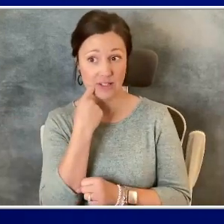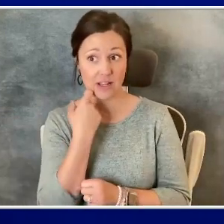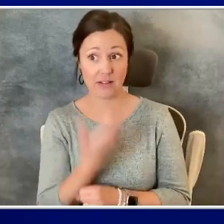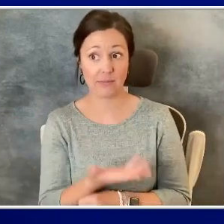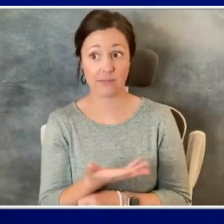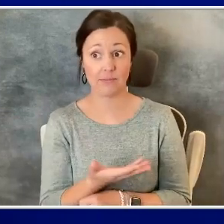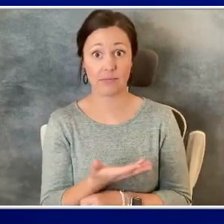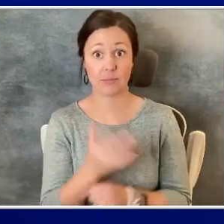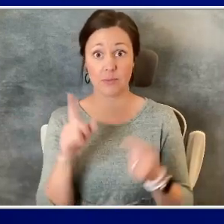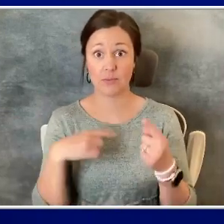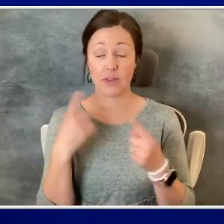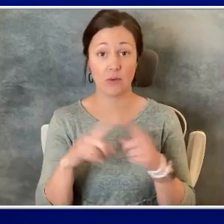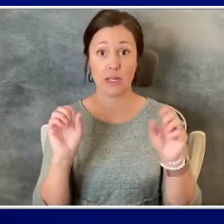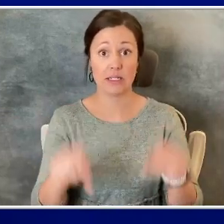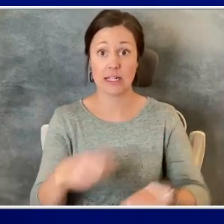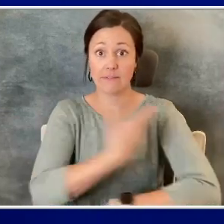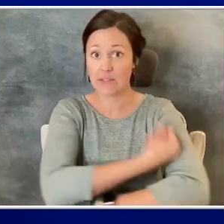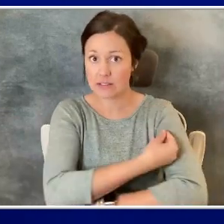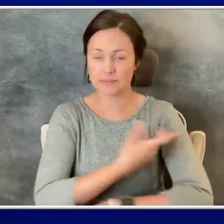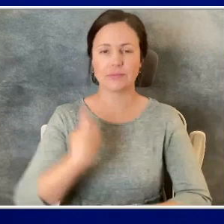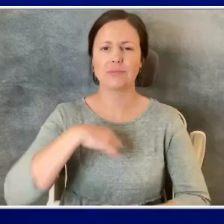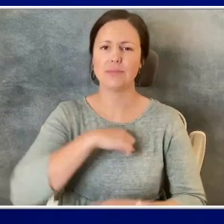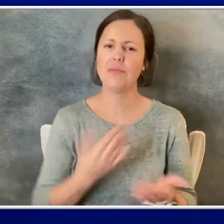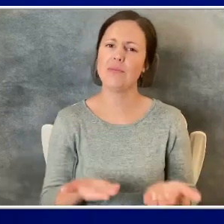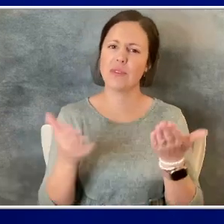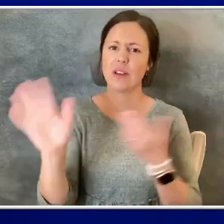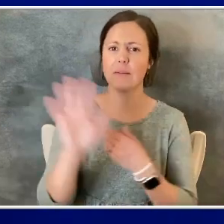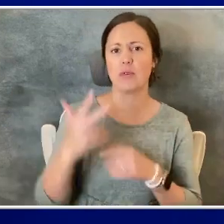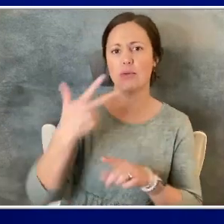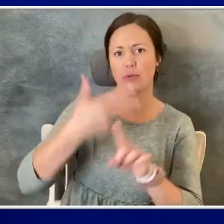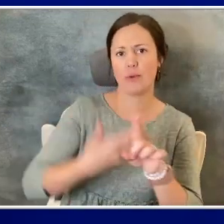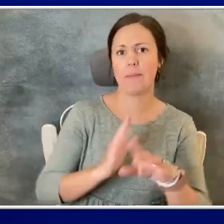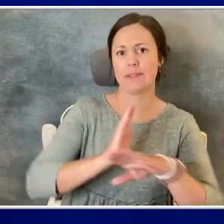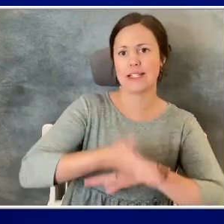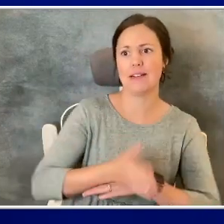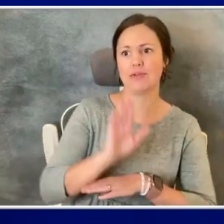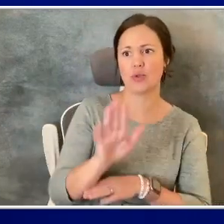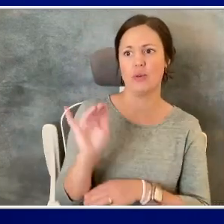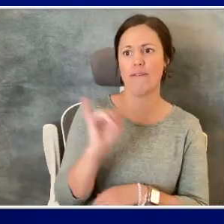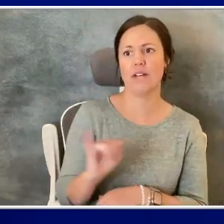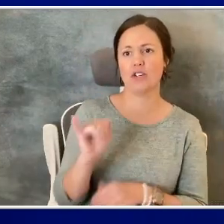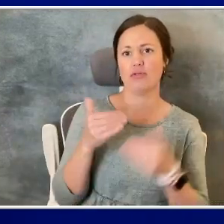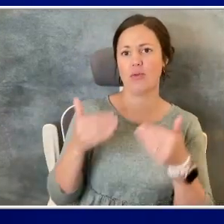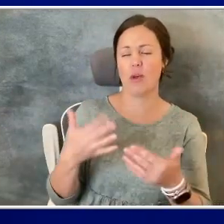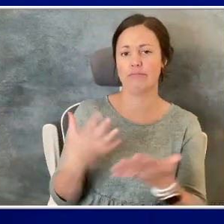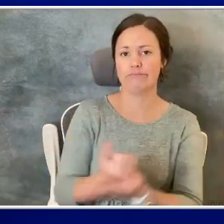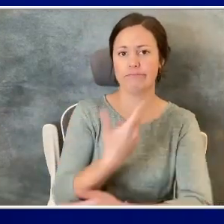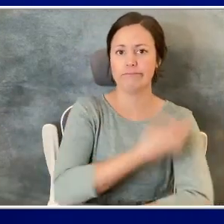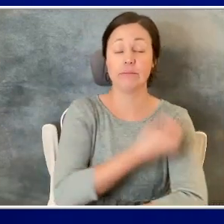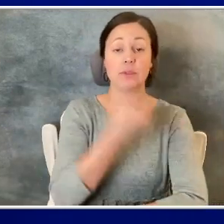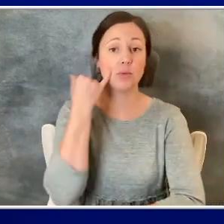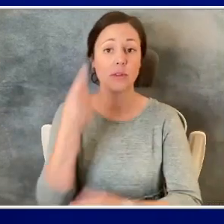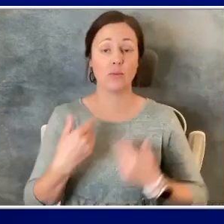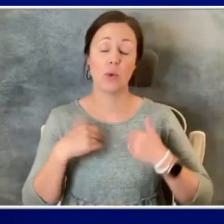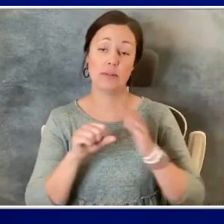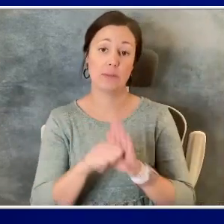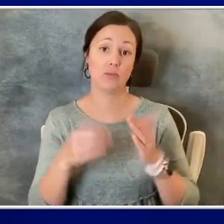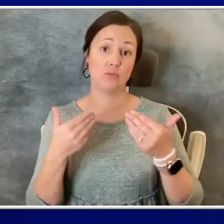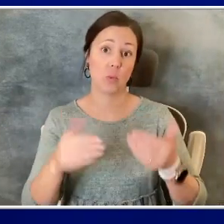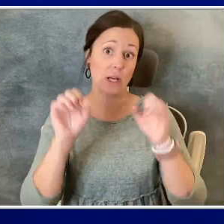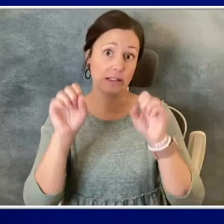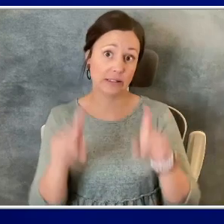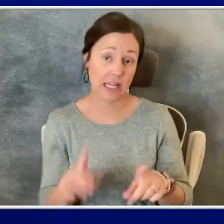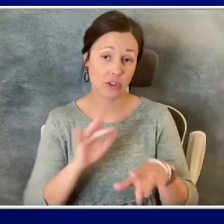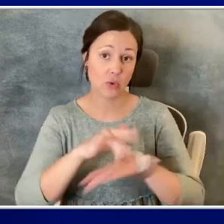when do you get your vaccine? We're recommending at about 3 months after that acute infection. So if you do have symptoms, test early, talk with your medical